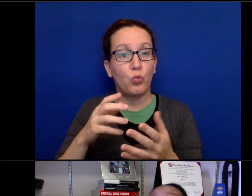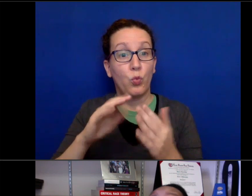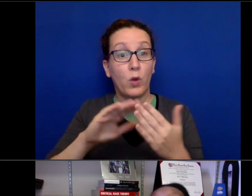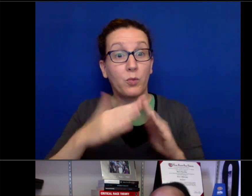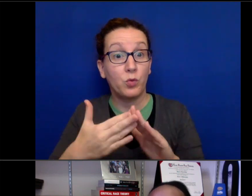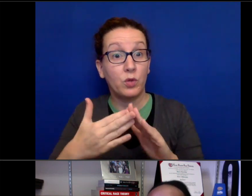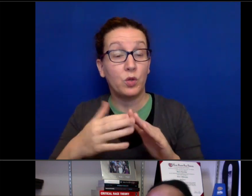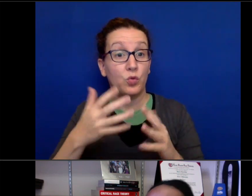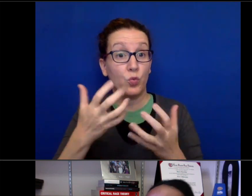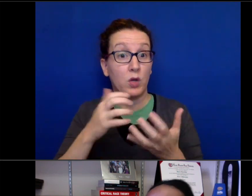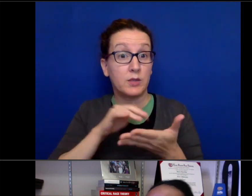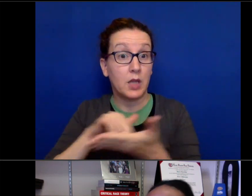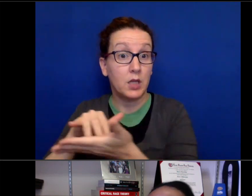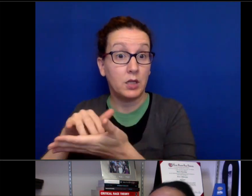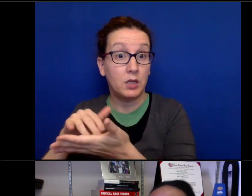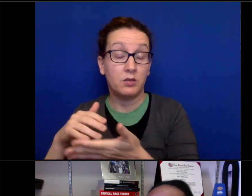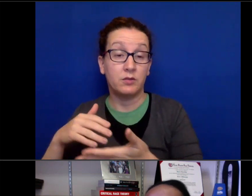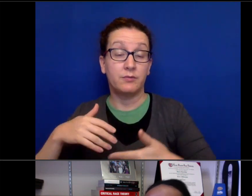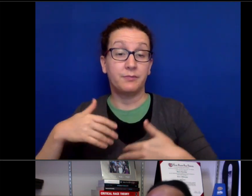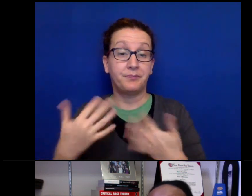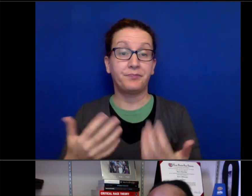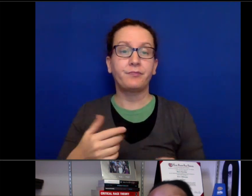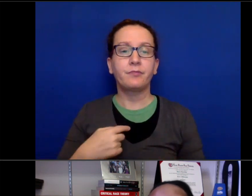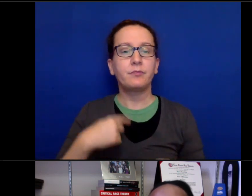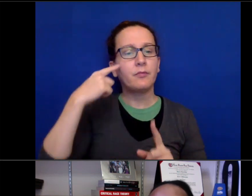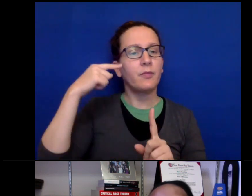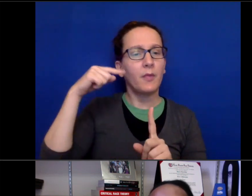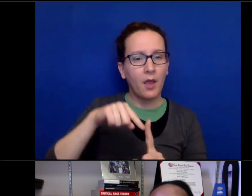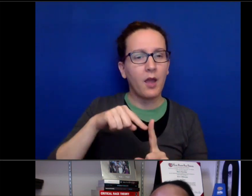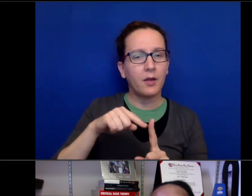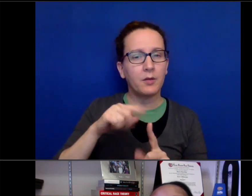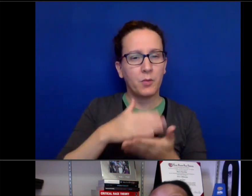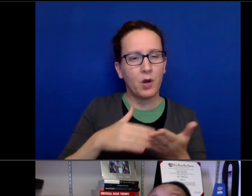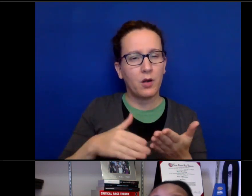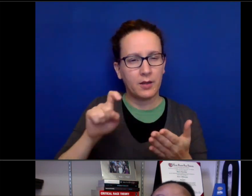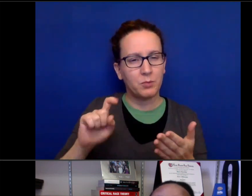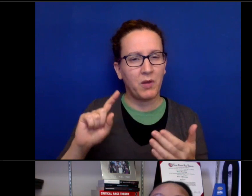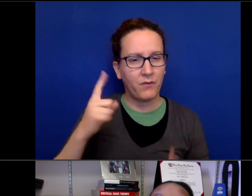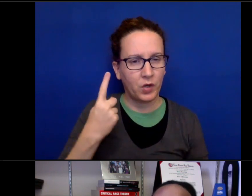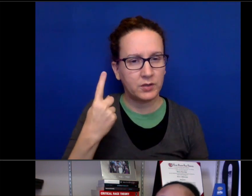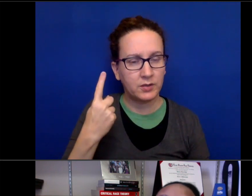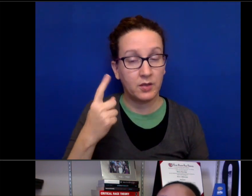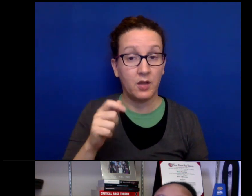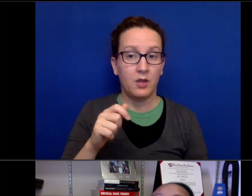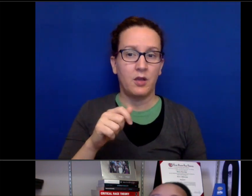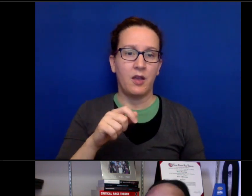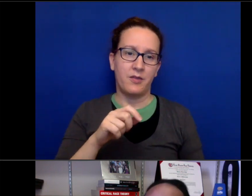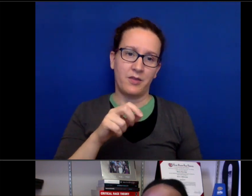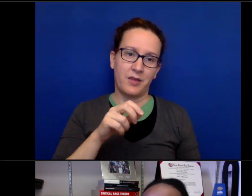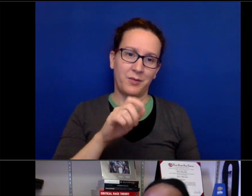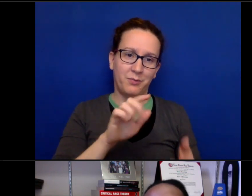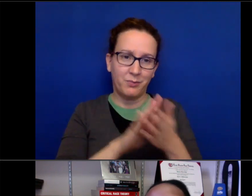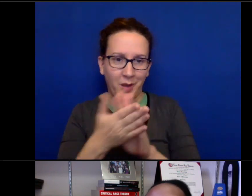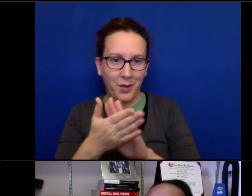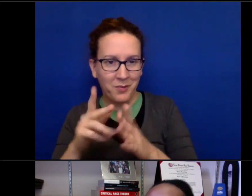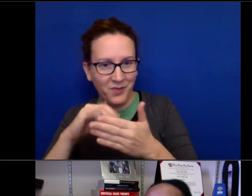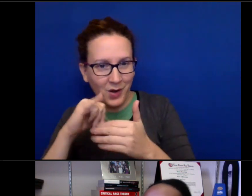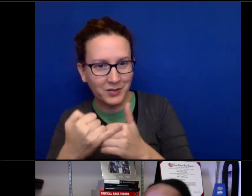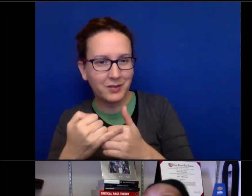do you want to study, right? I think that that part has to come first. And then those things turn into projects that turn